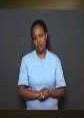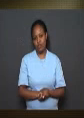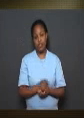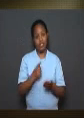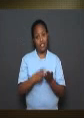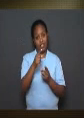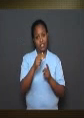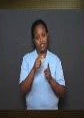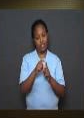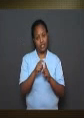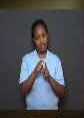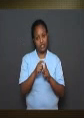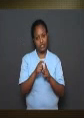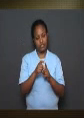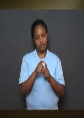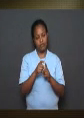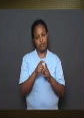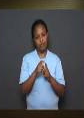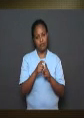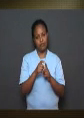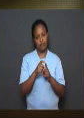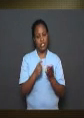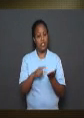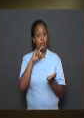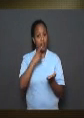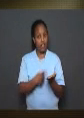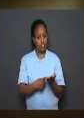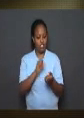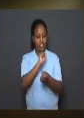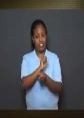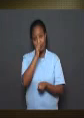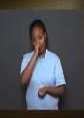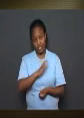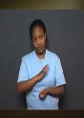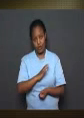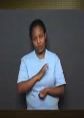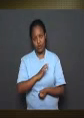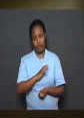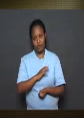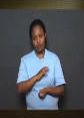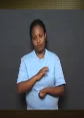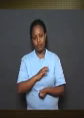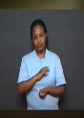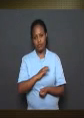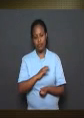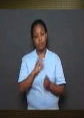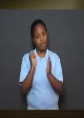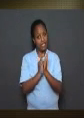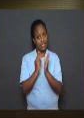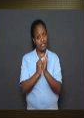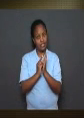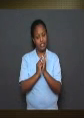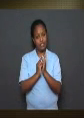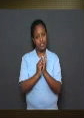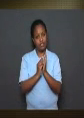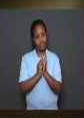corpus is a remedy that ensures that accused persons are not held illegally